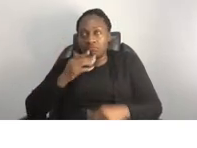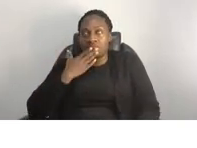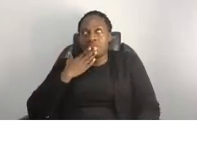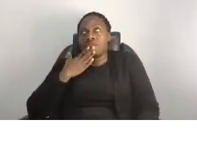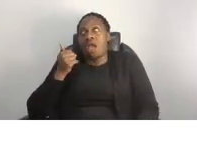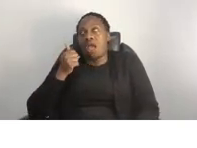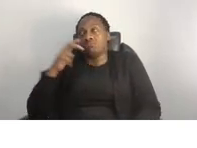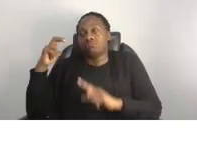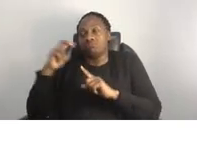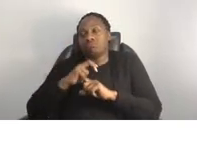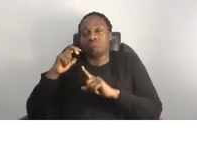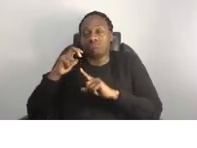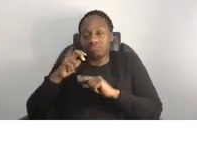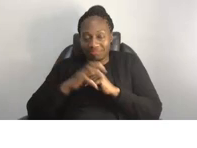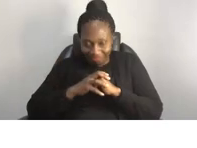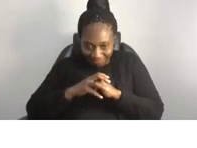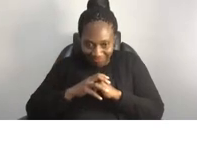there, I think.